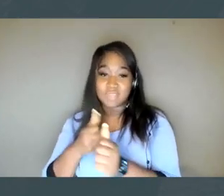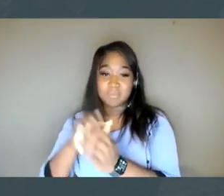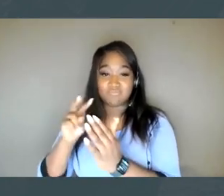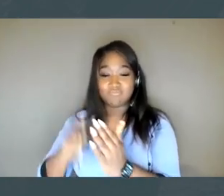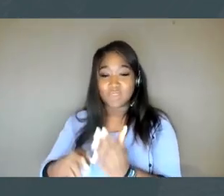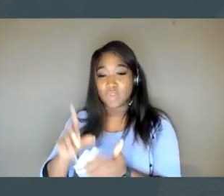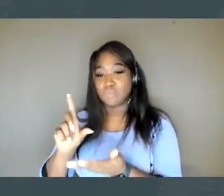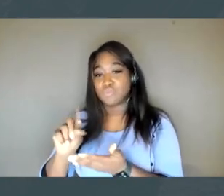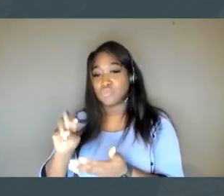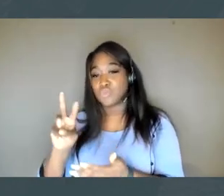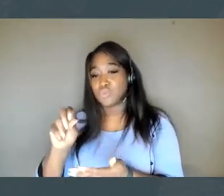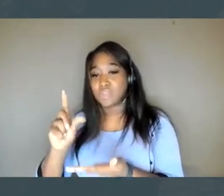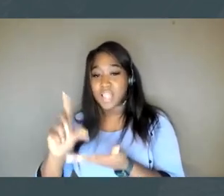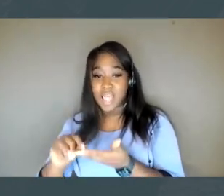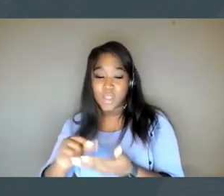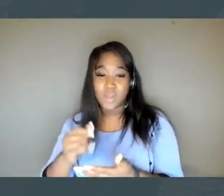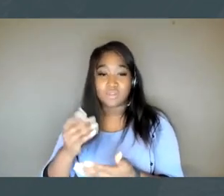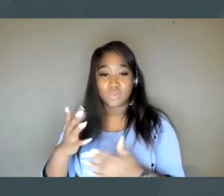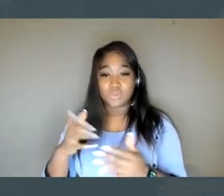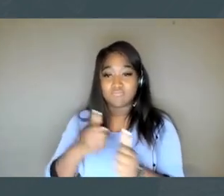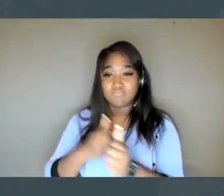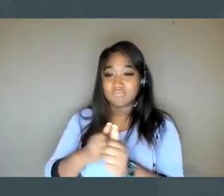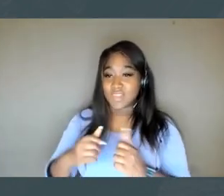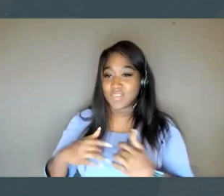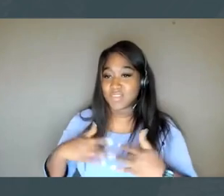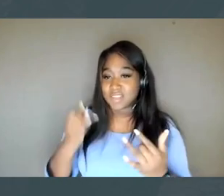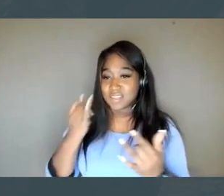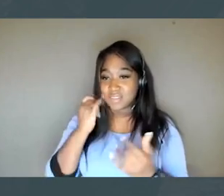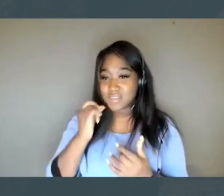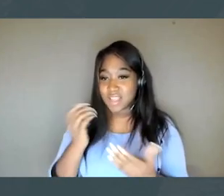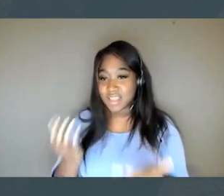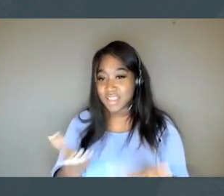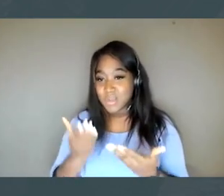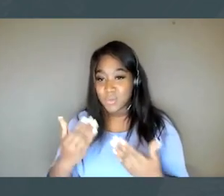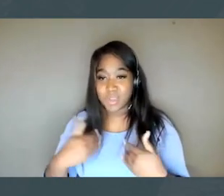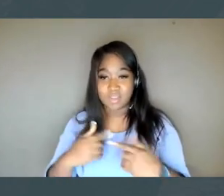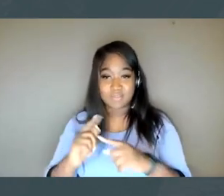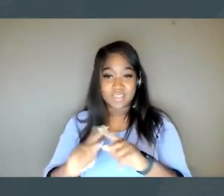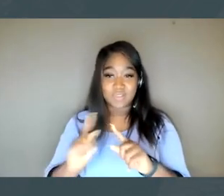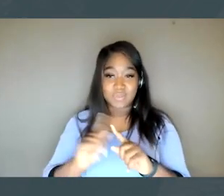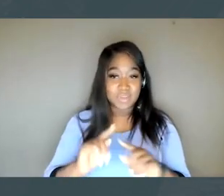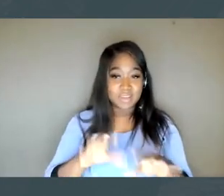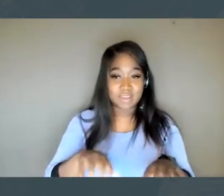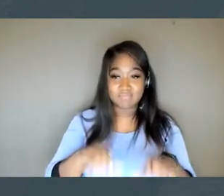here, we have all kinds of events that are virtual that are streaming like this. So please do stay